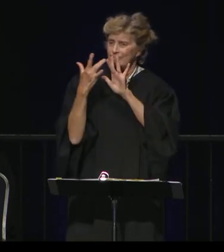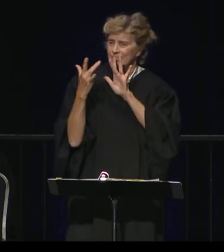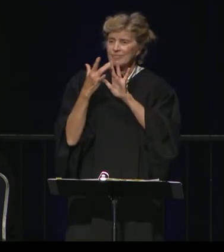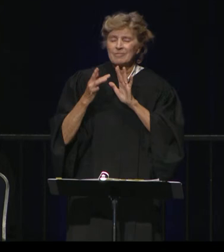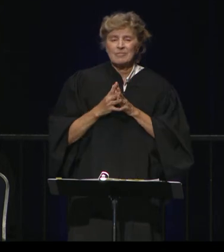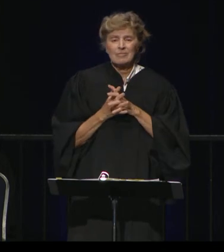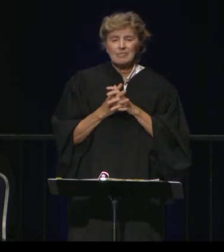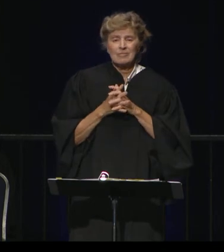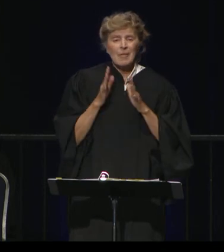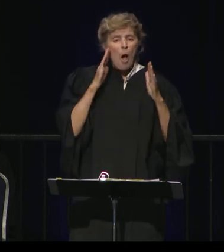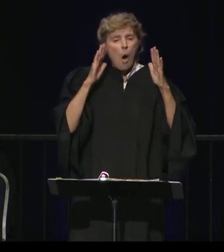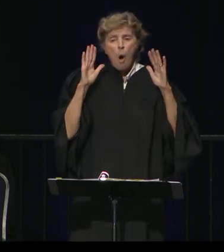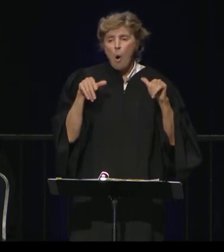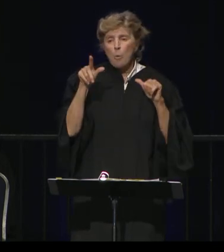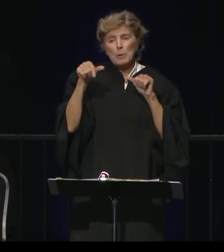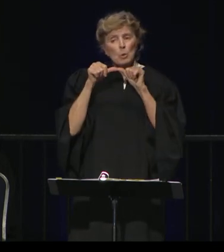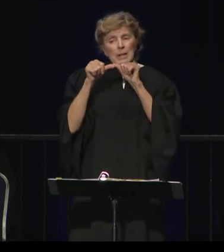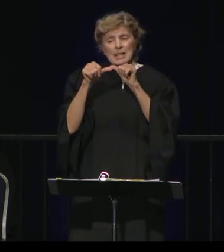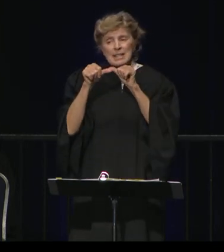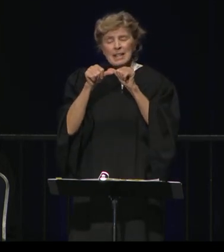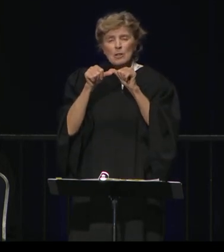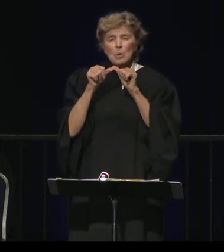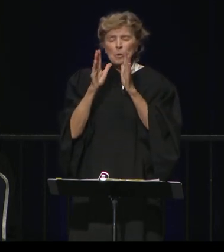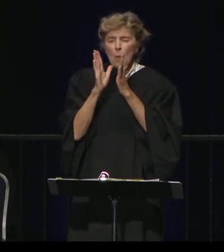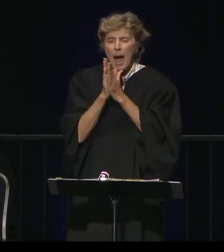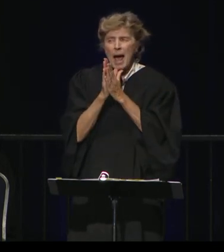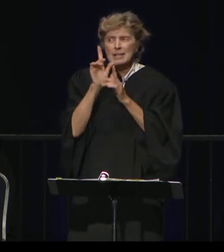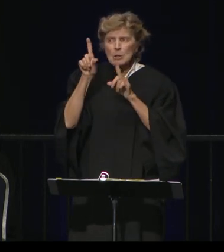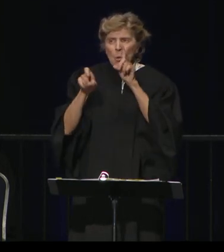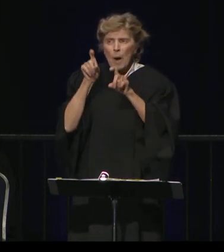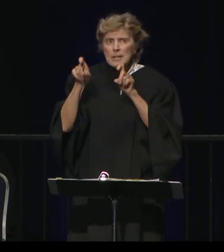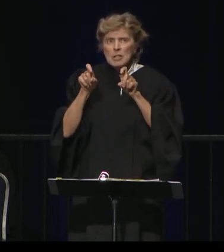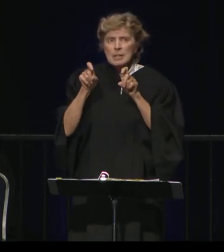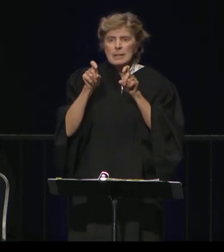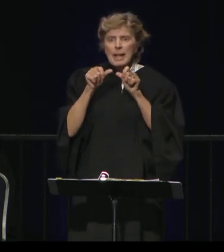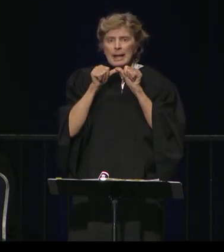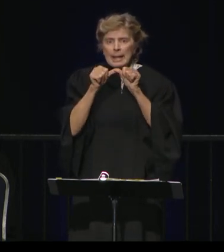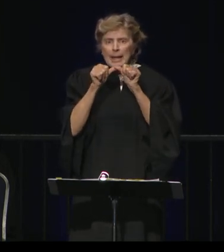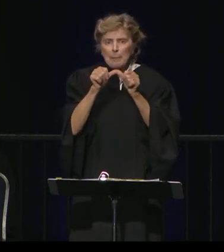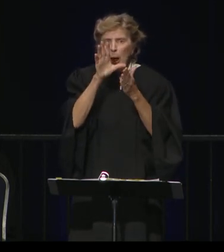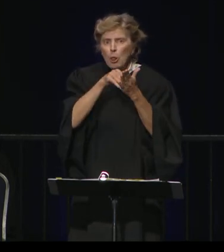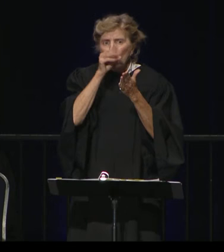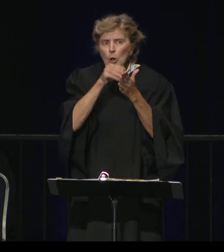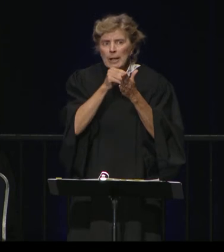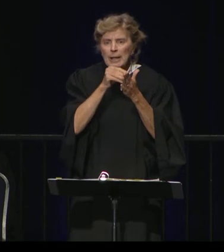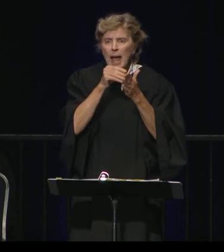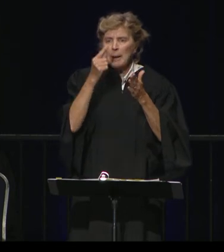We hope you continue to ask questions, to keep learning, and to stay open.